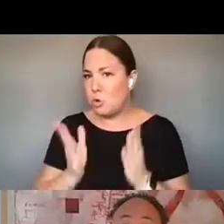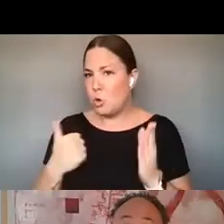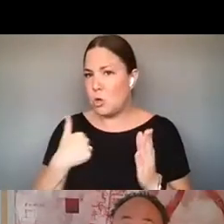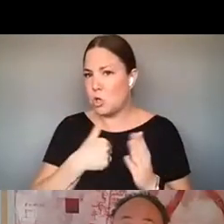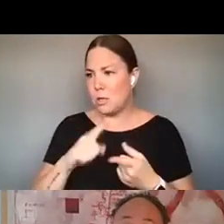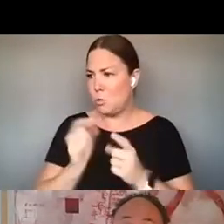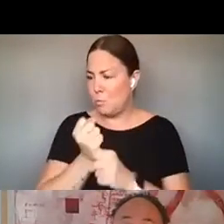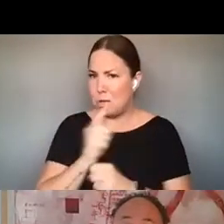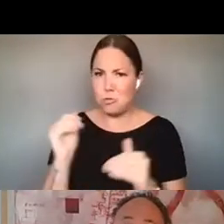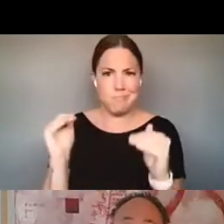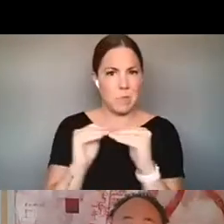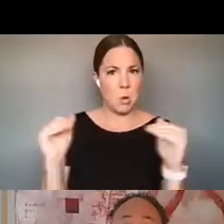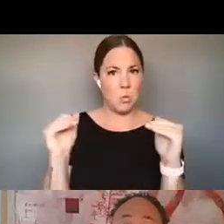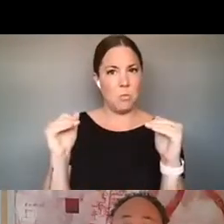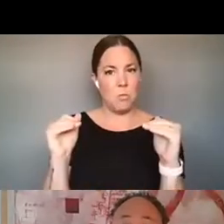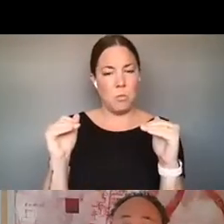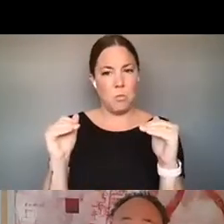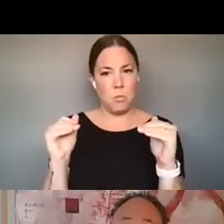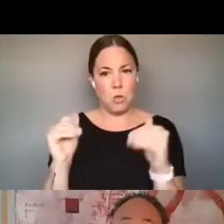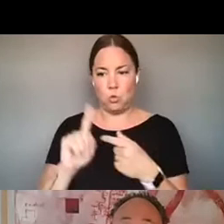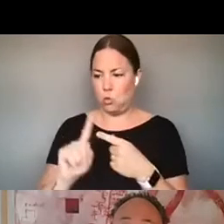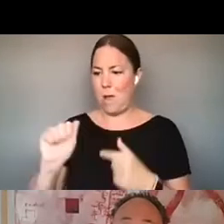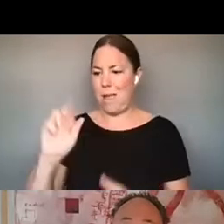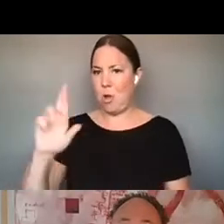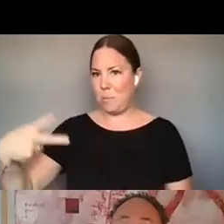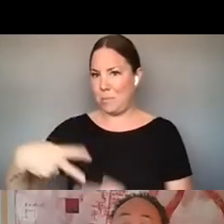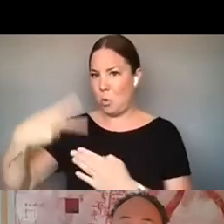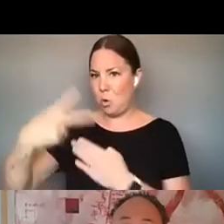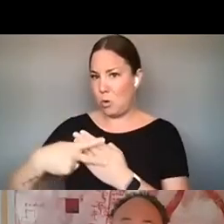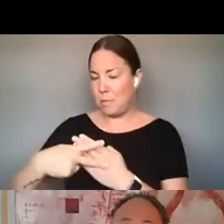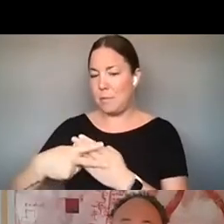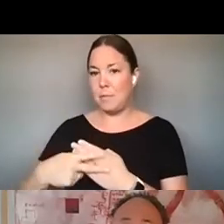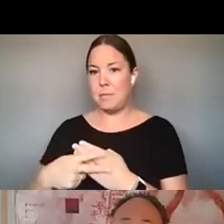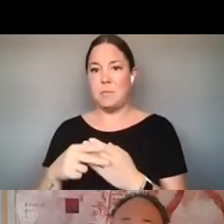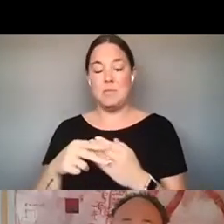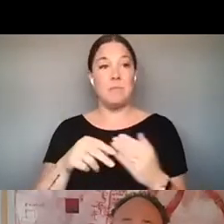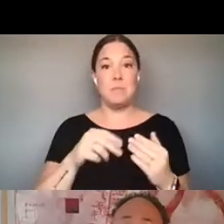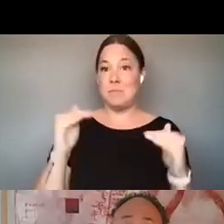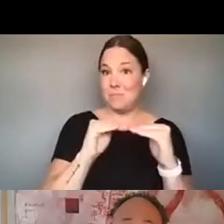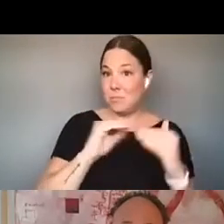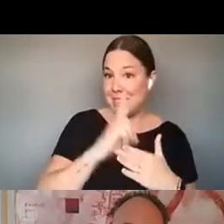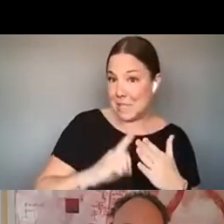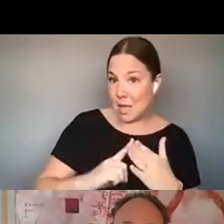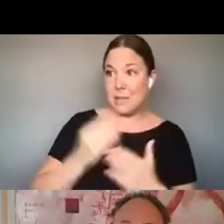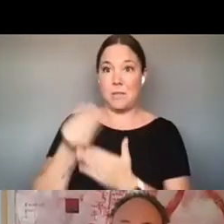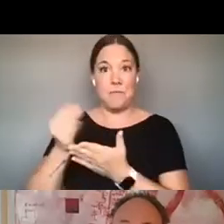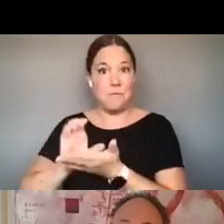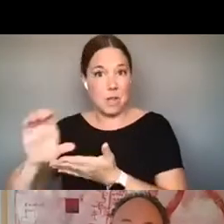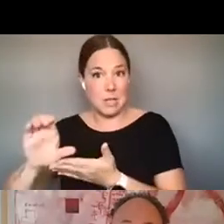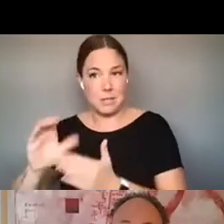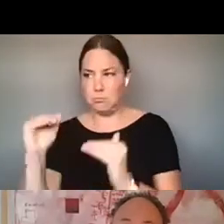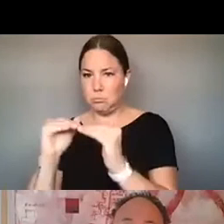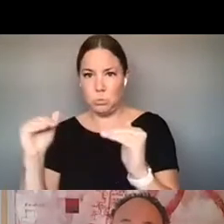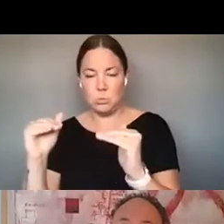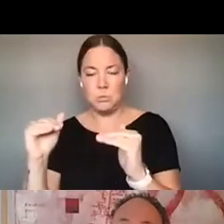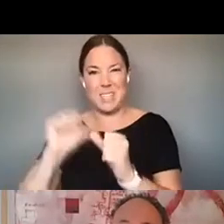and equity into the ARP program design and every aspect of the funding cycle. Before